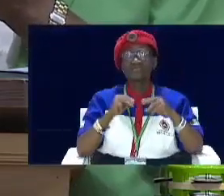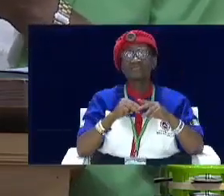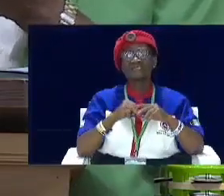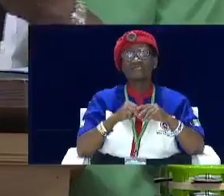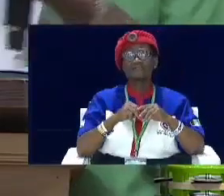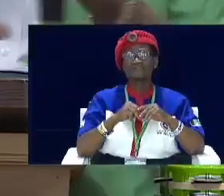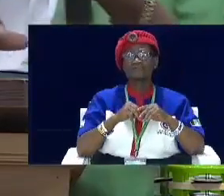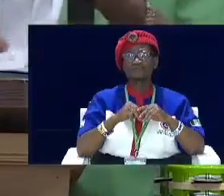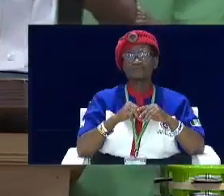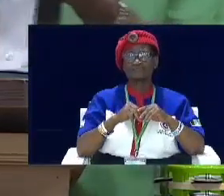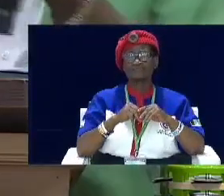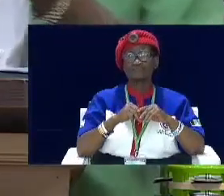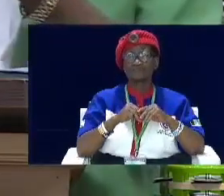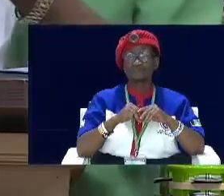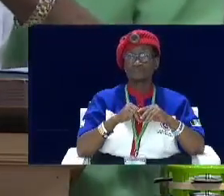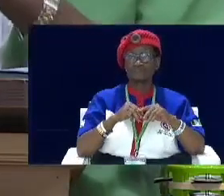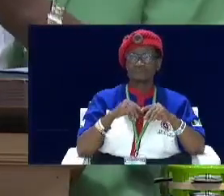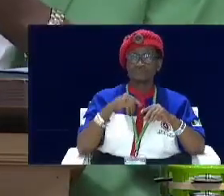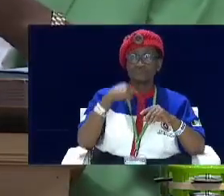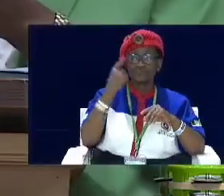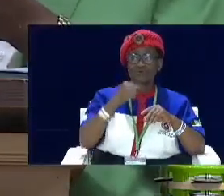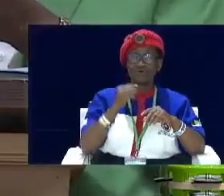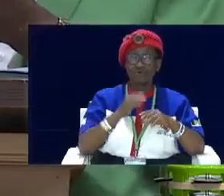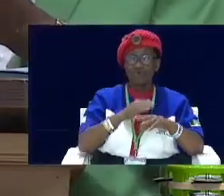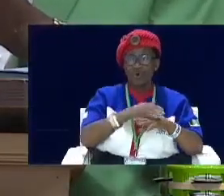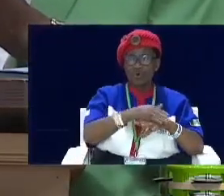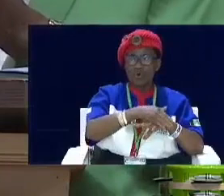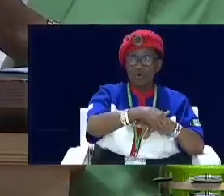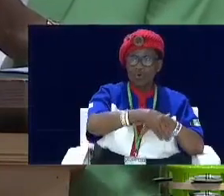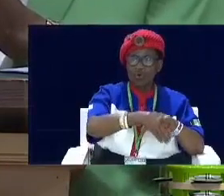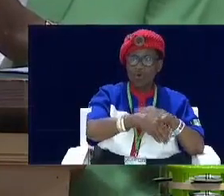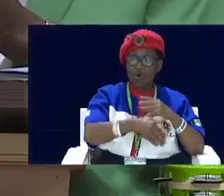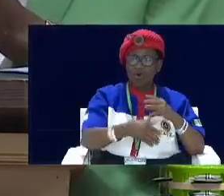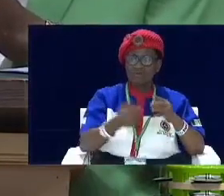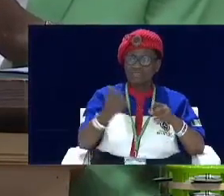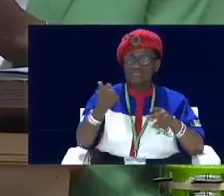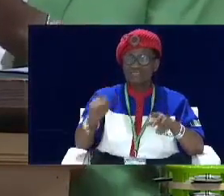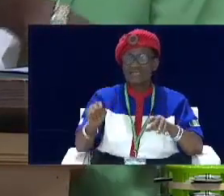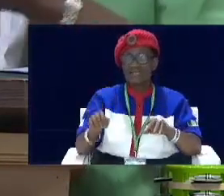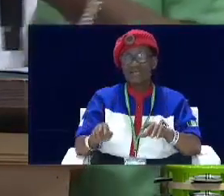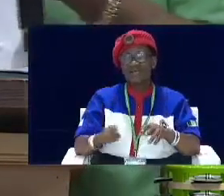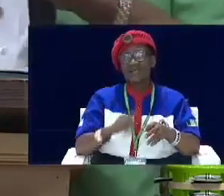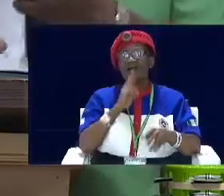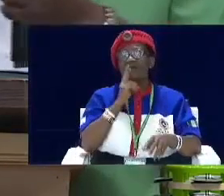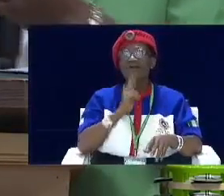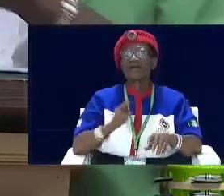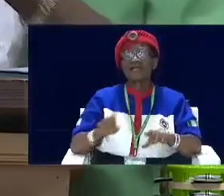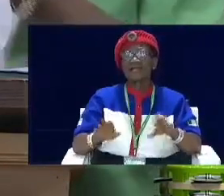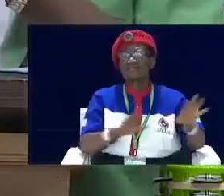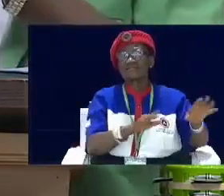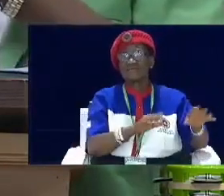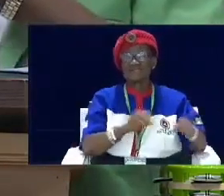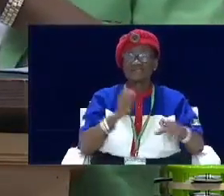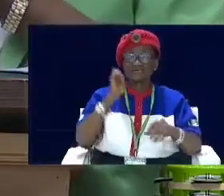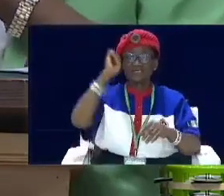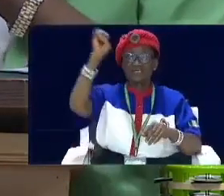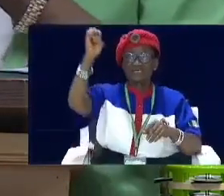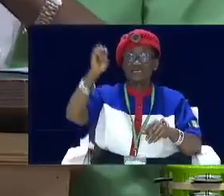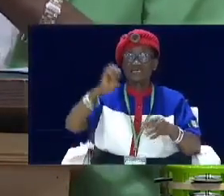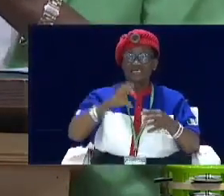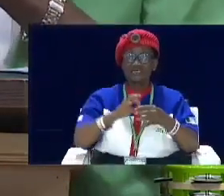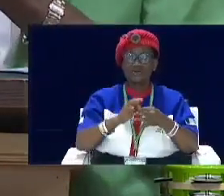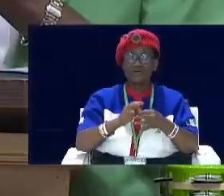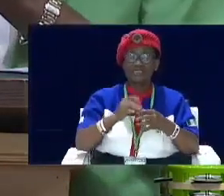Moses. Who crossed the Red Sea. Ti o gba okun pupa kọja. He joined the club of